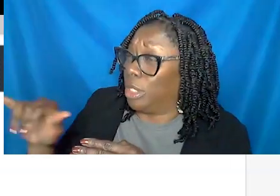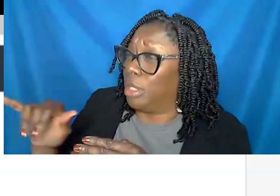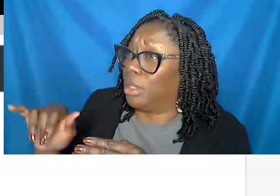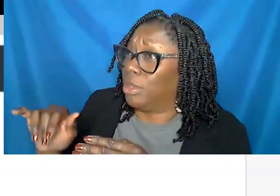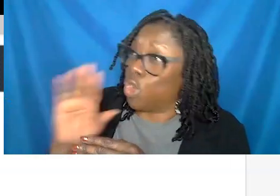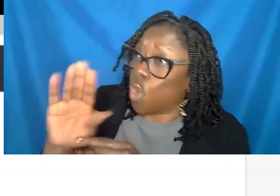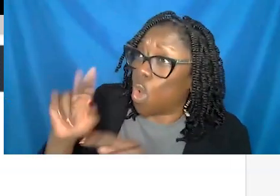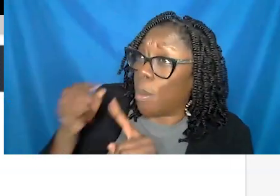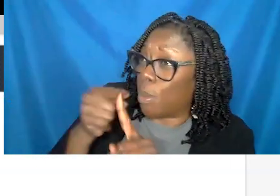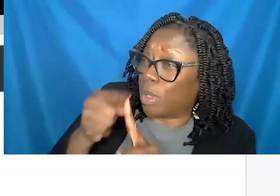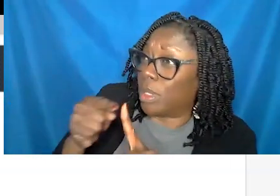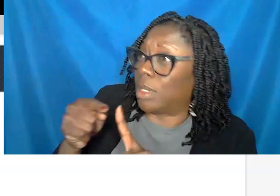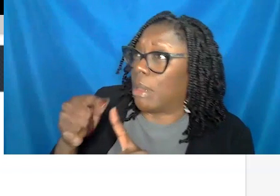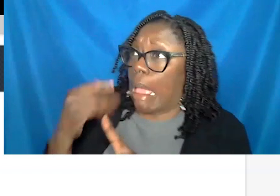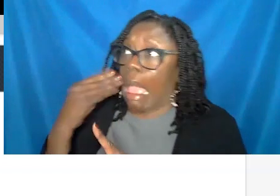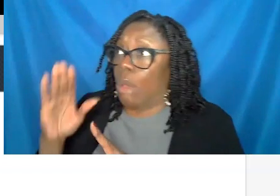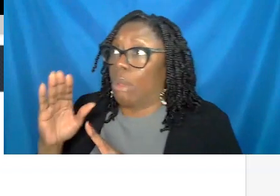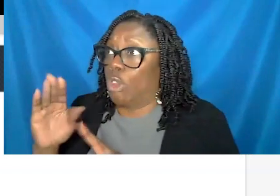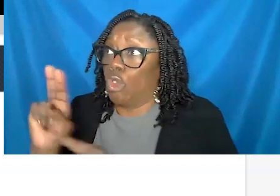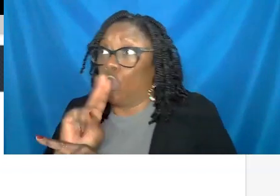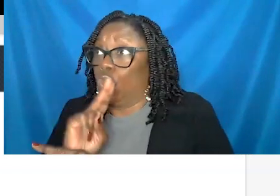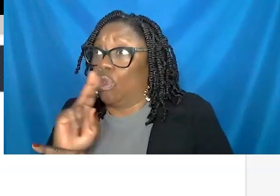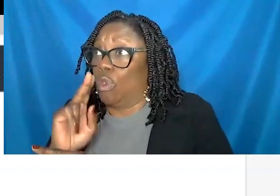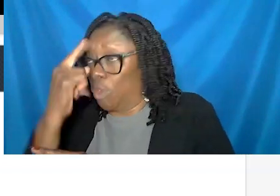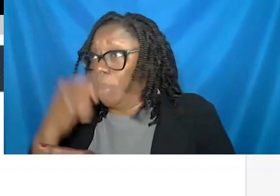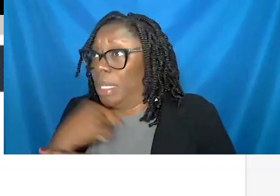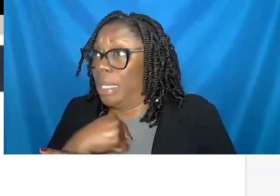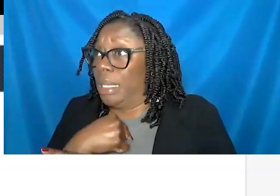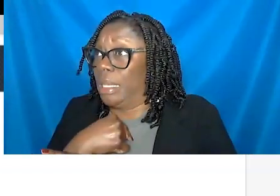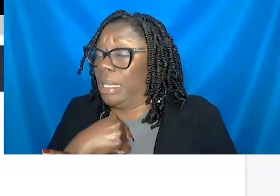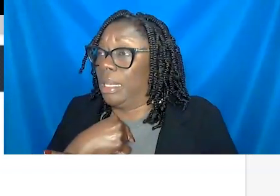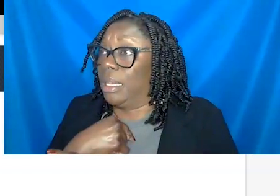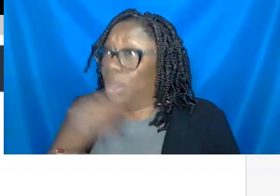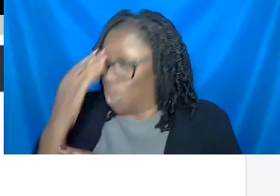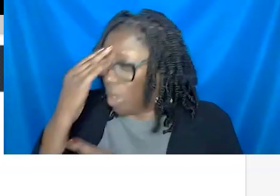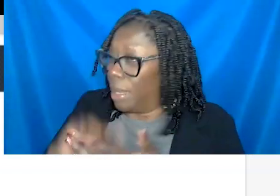your purposes. I don't know if that would be as useful unless it was at maybe the department level.